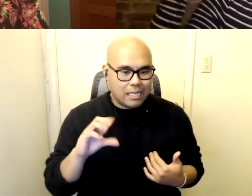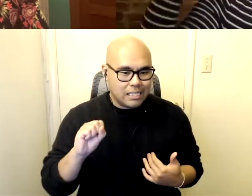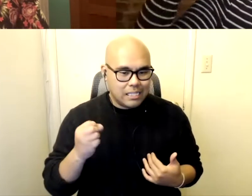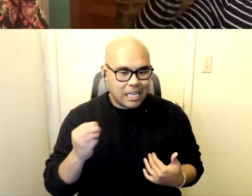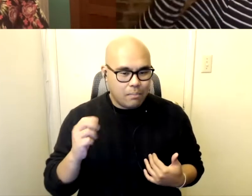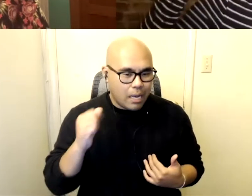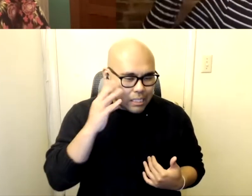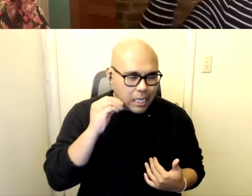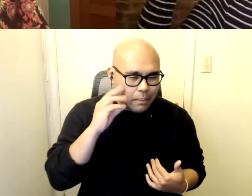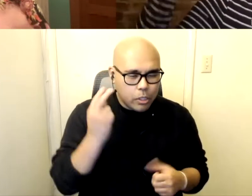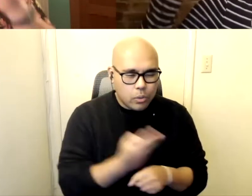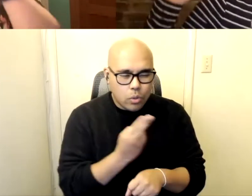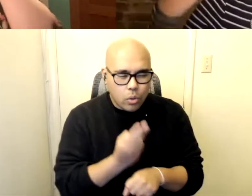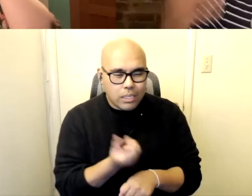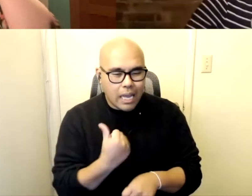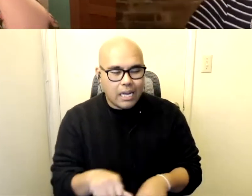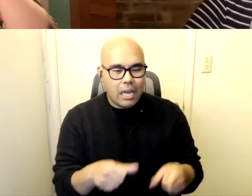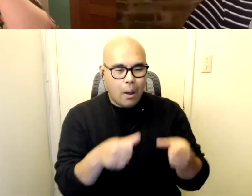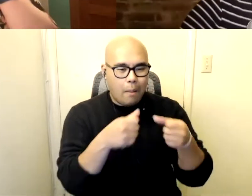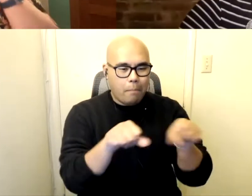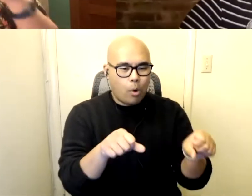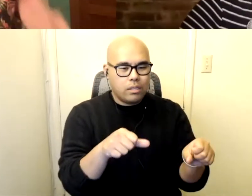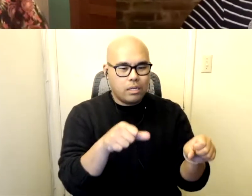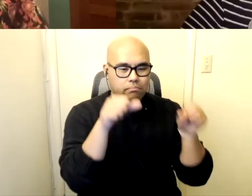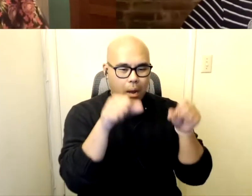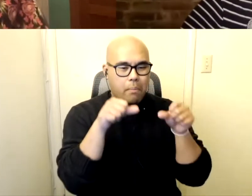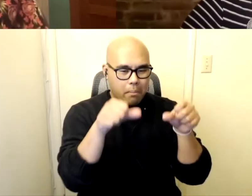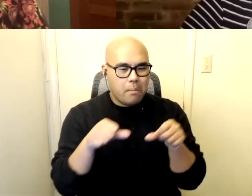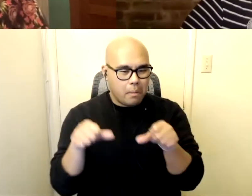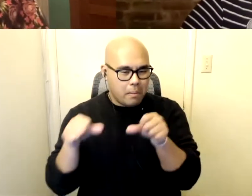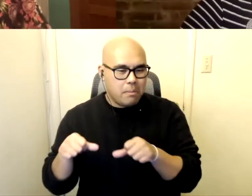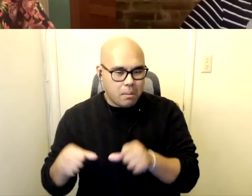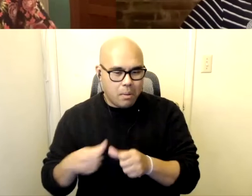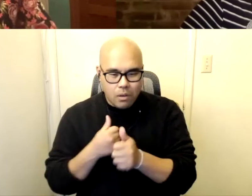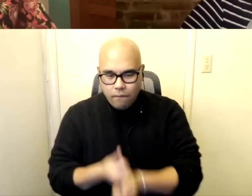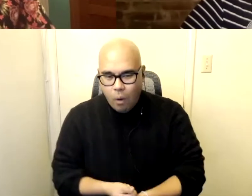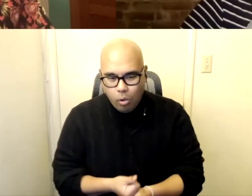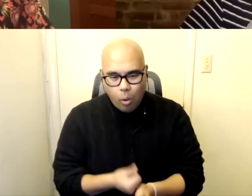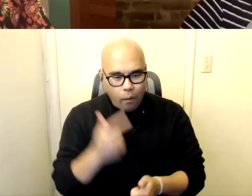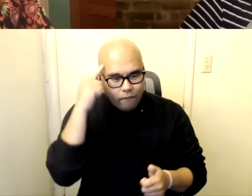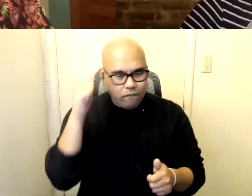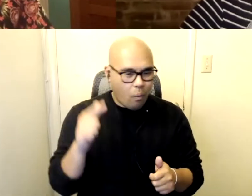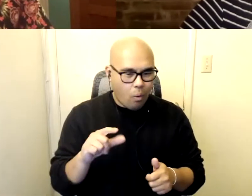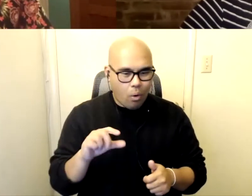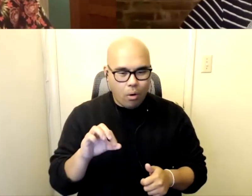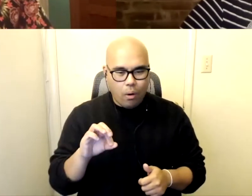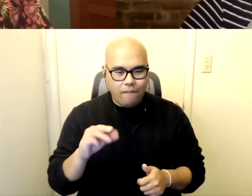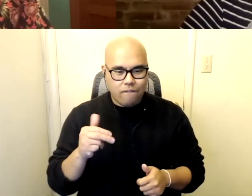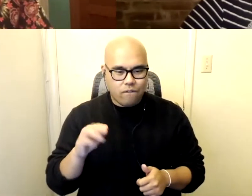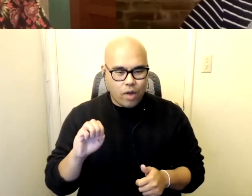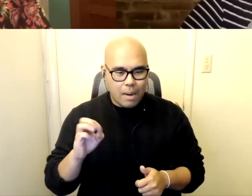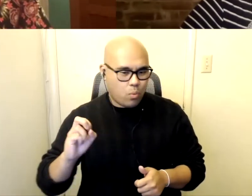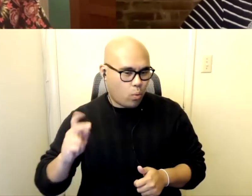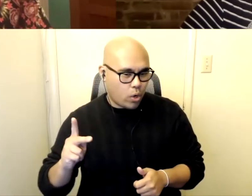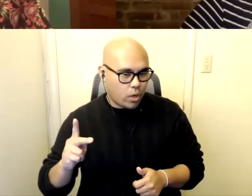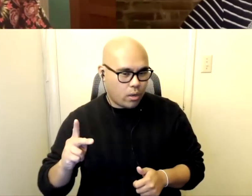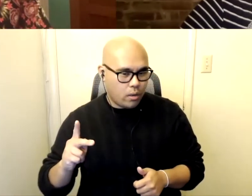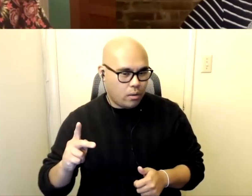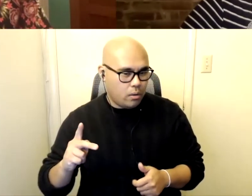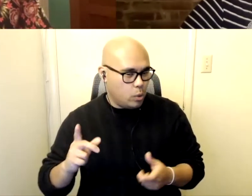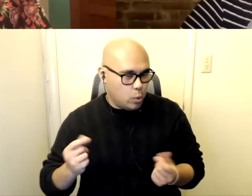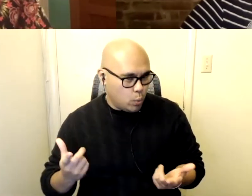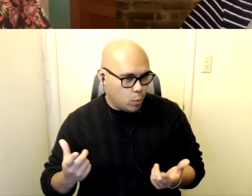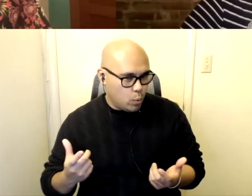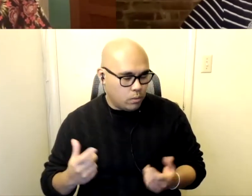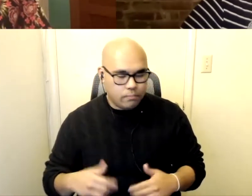you have like some kind of like framework that allows you to do it? Well, plot did not come naturally to